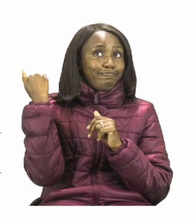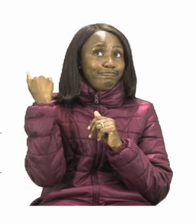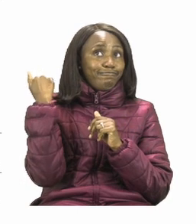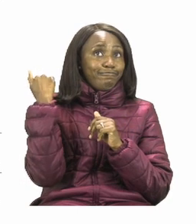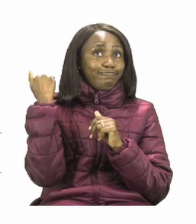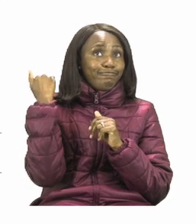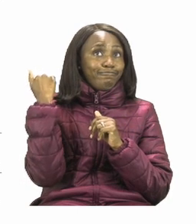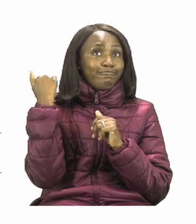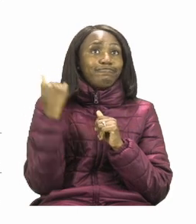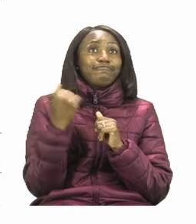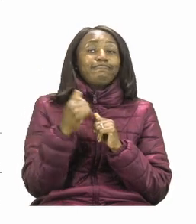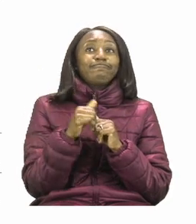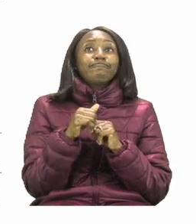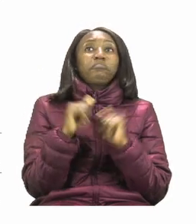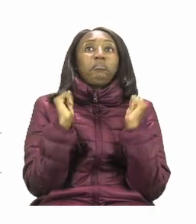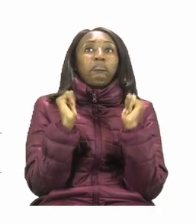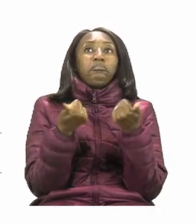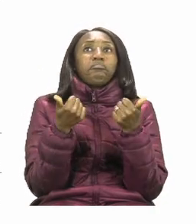well,